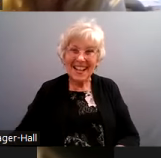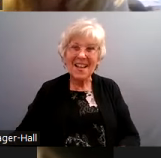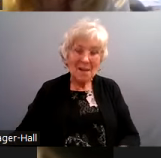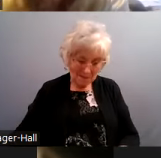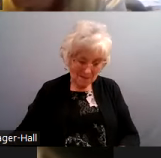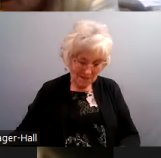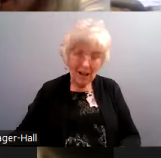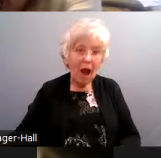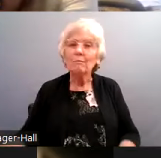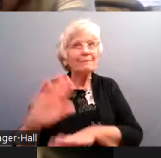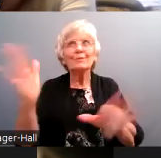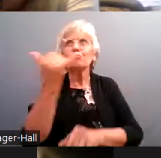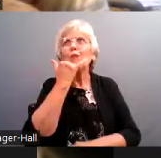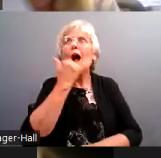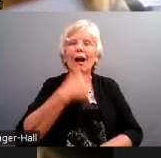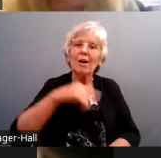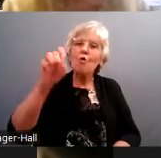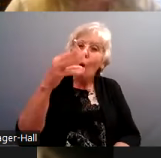I'm sorry, Corey.